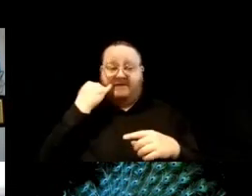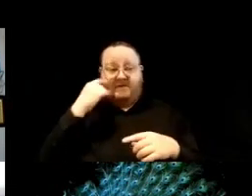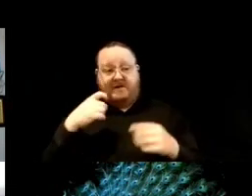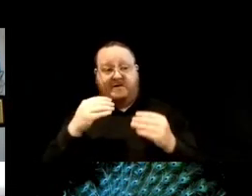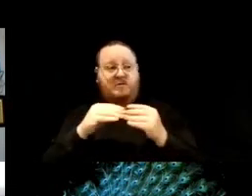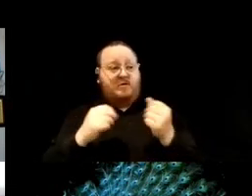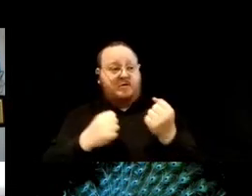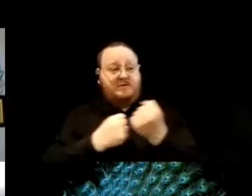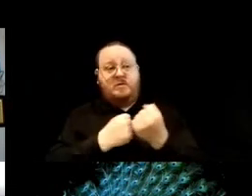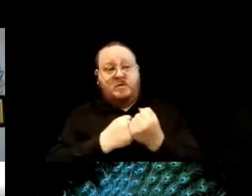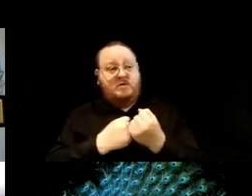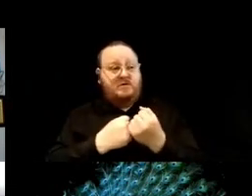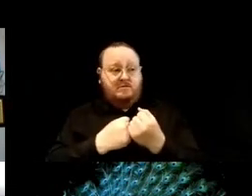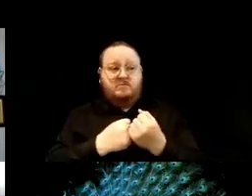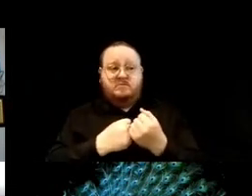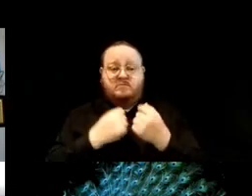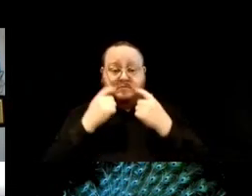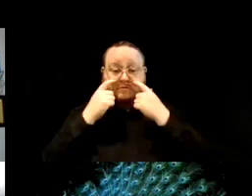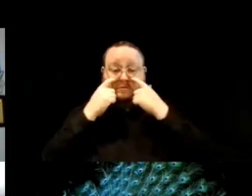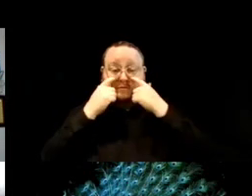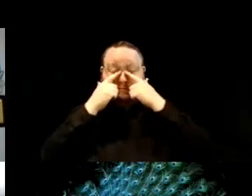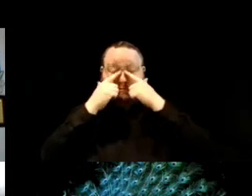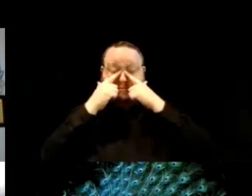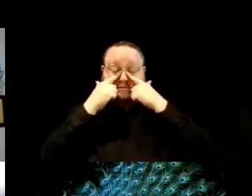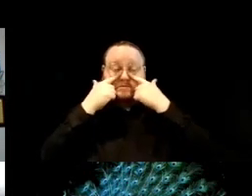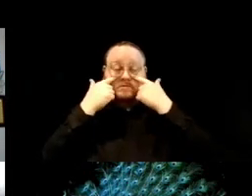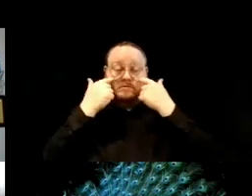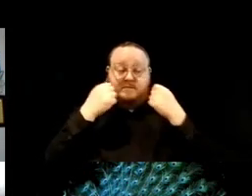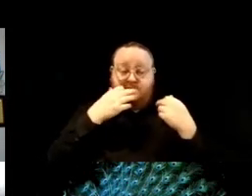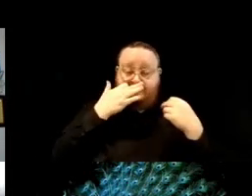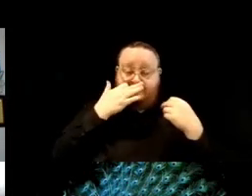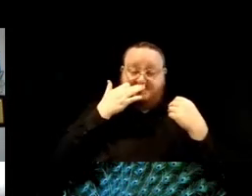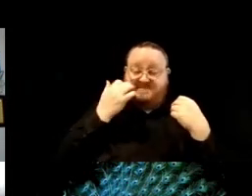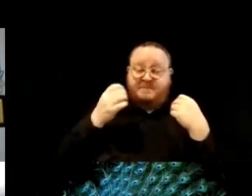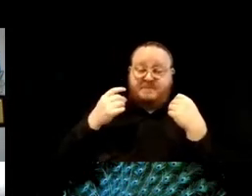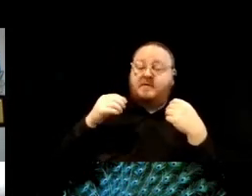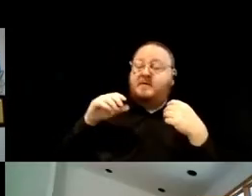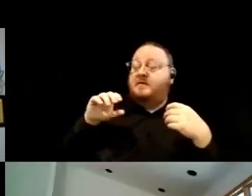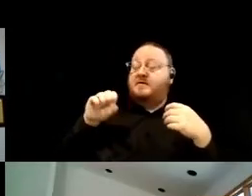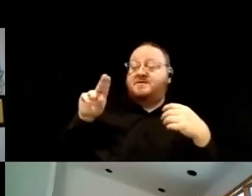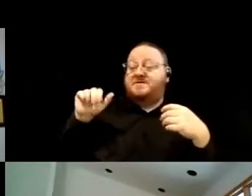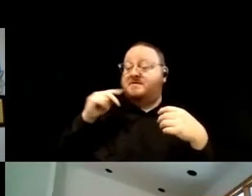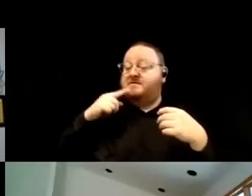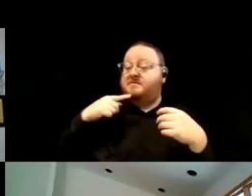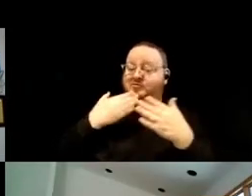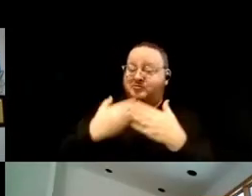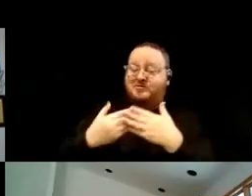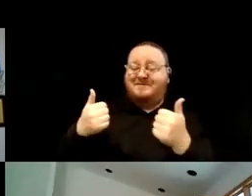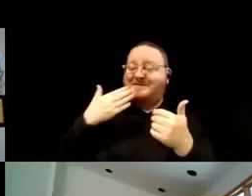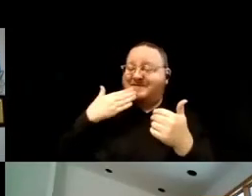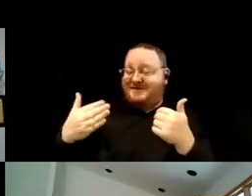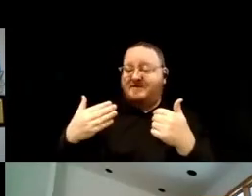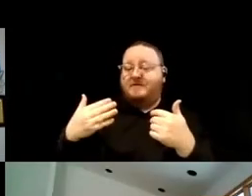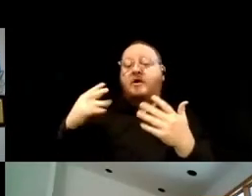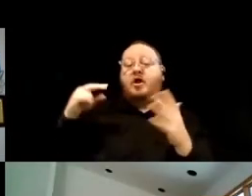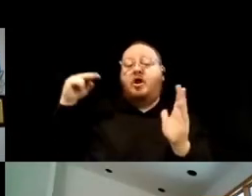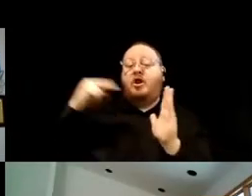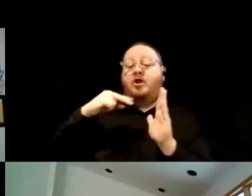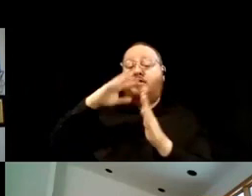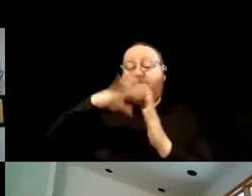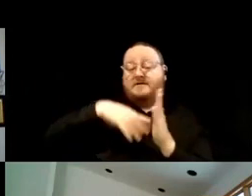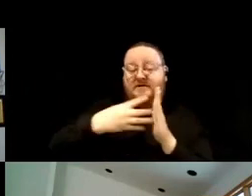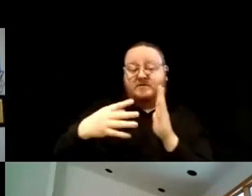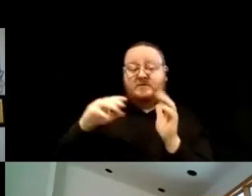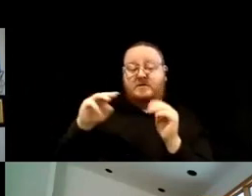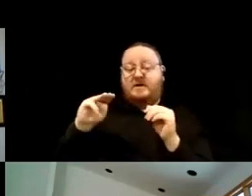know. Well, that's good to know. And all of you, I hope you look at the schedule. It's on mi-ada.org